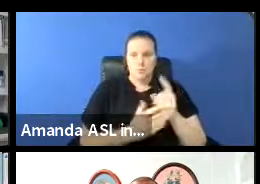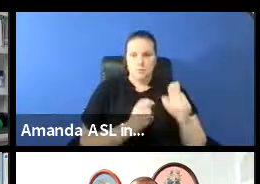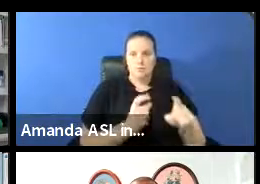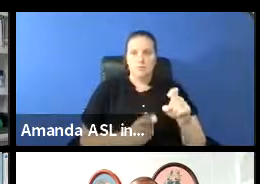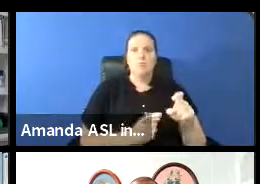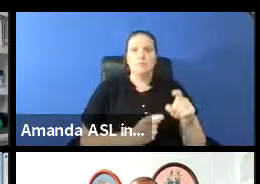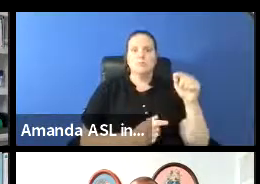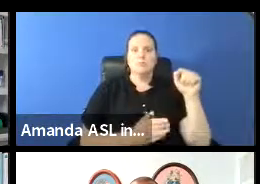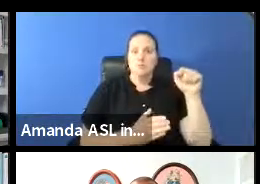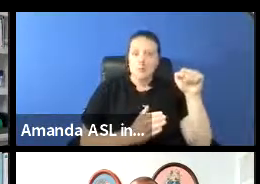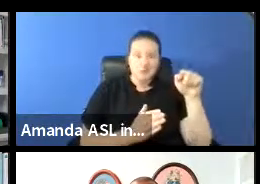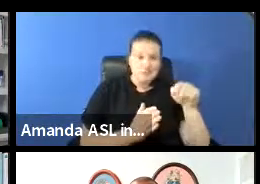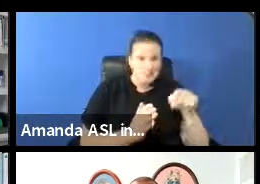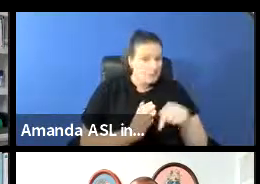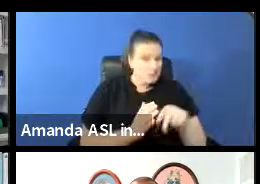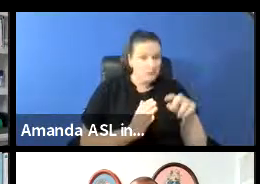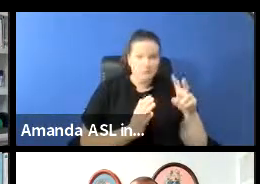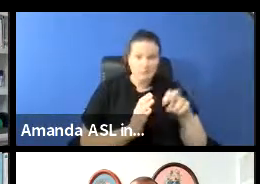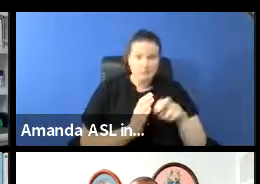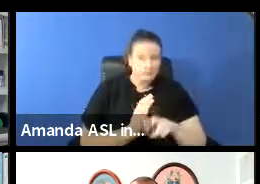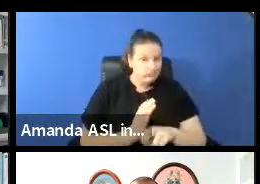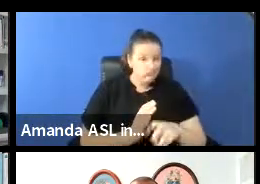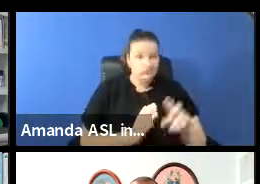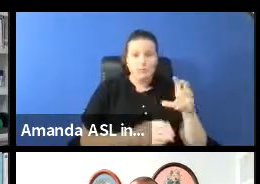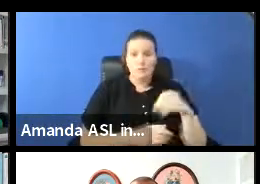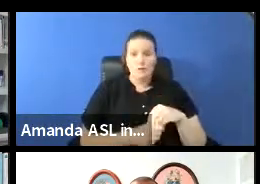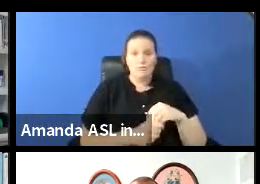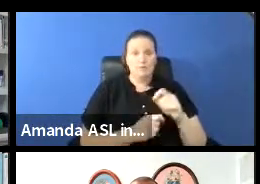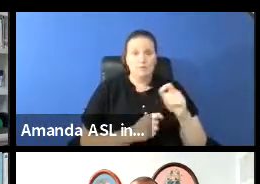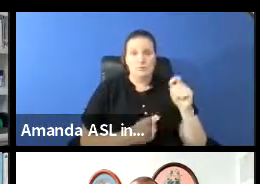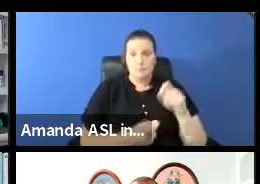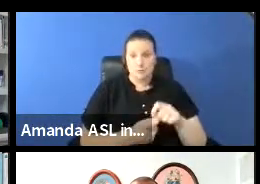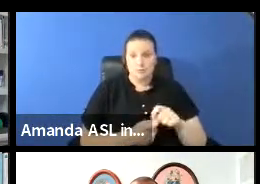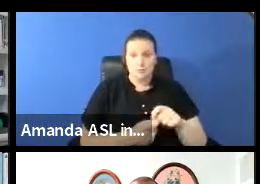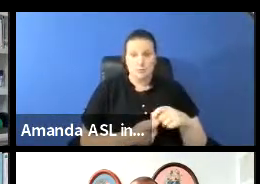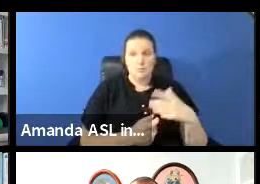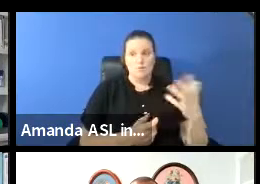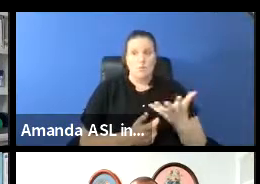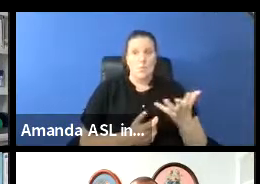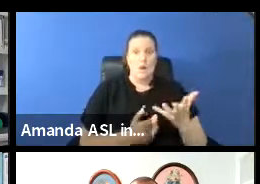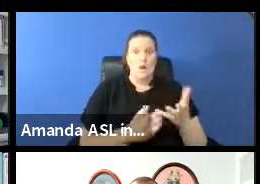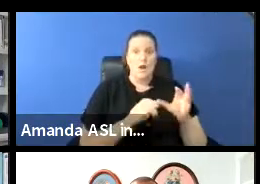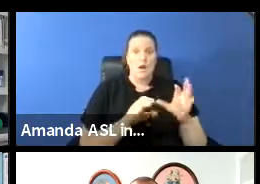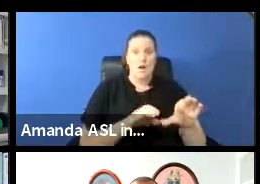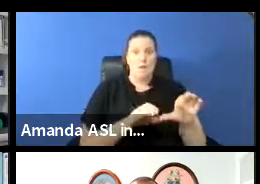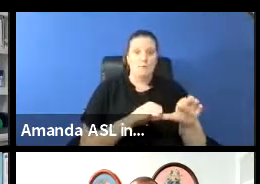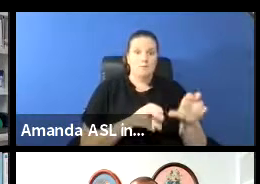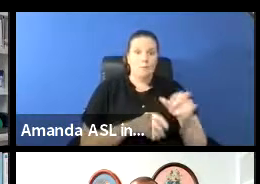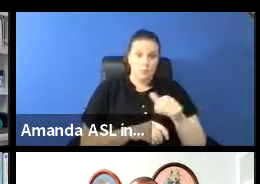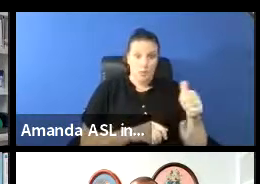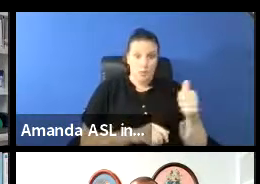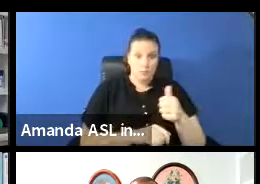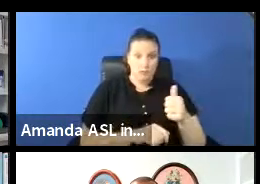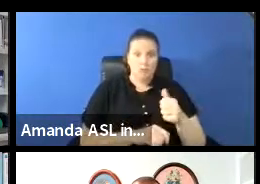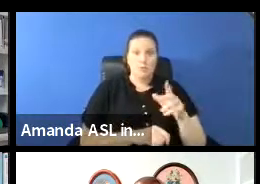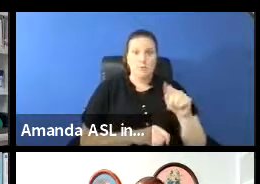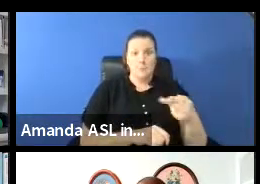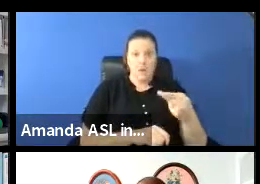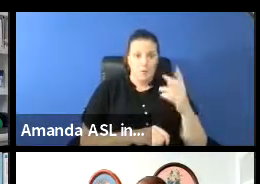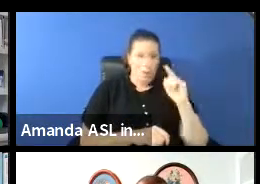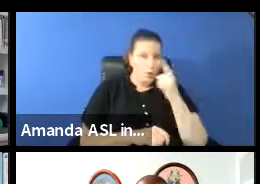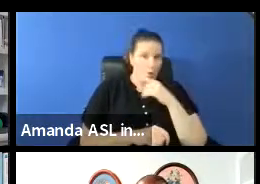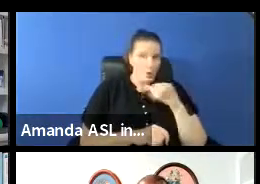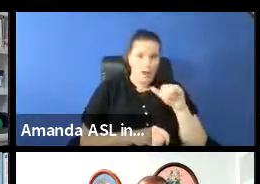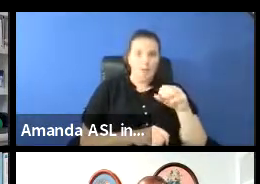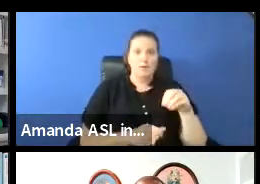be deep dives into the specifics of what an active transportation path will look like